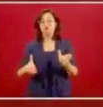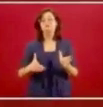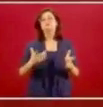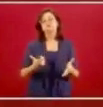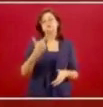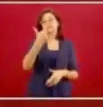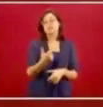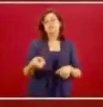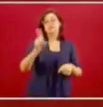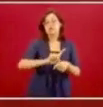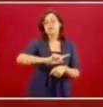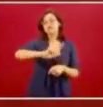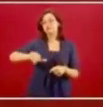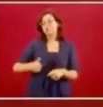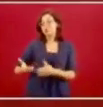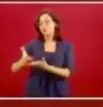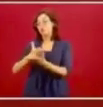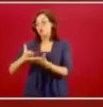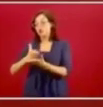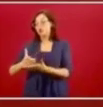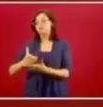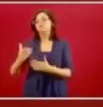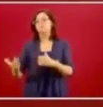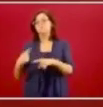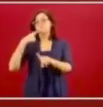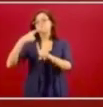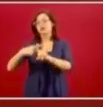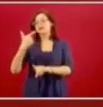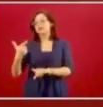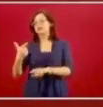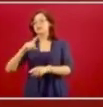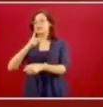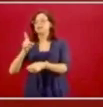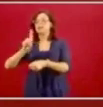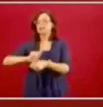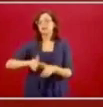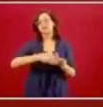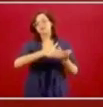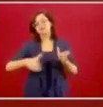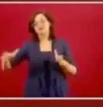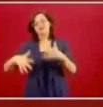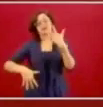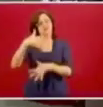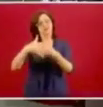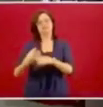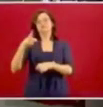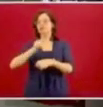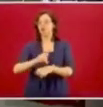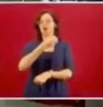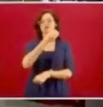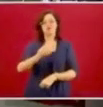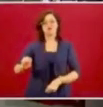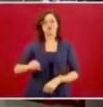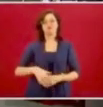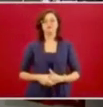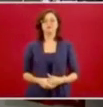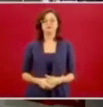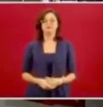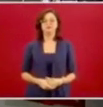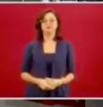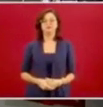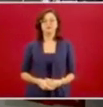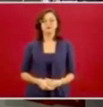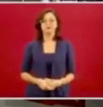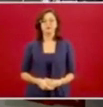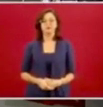we need at least 15 days from the beginning of the mitigation measures to actually start seeing